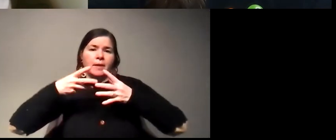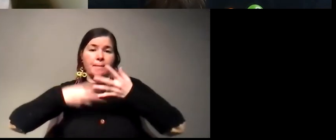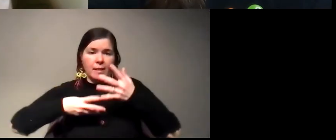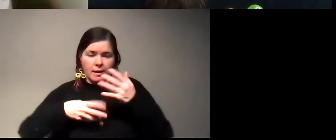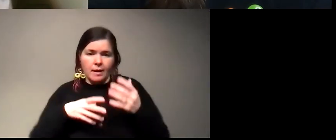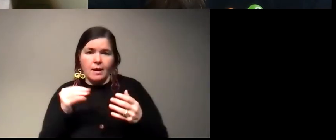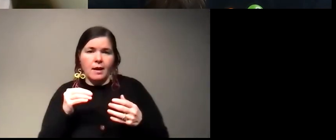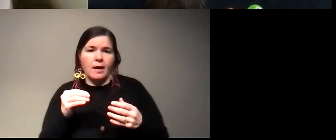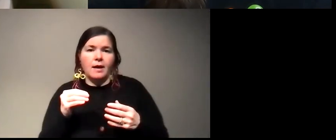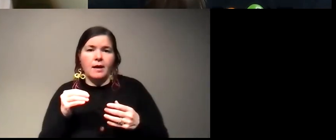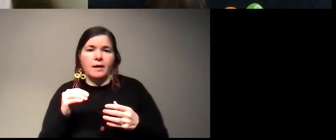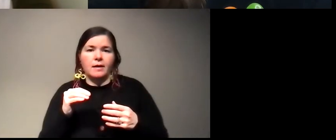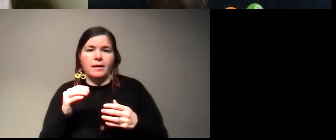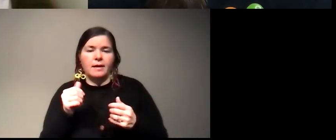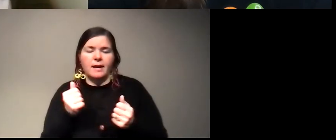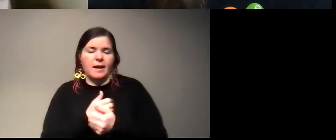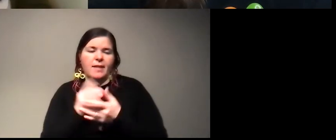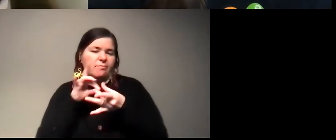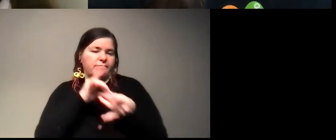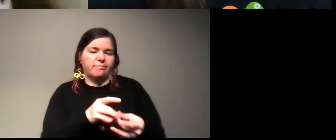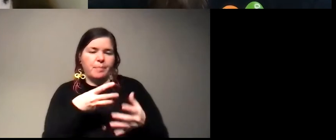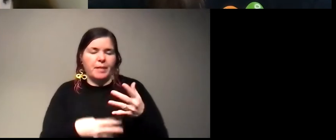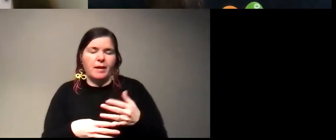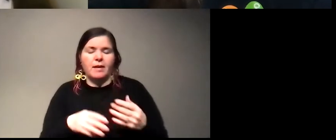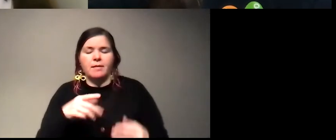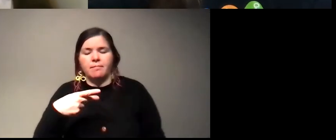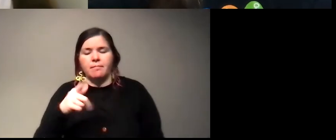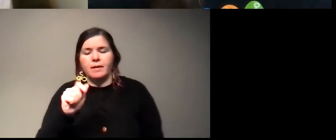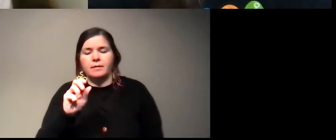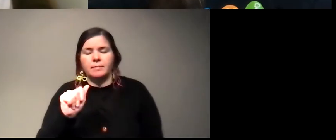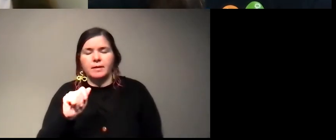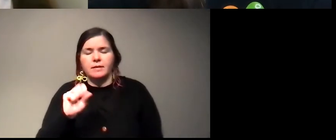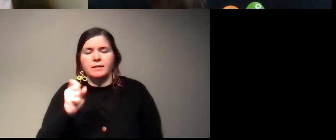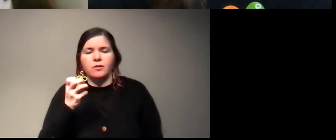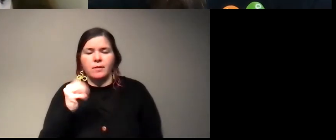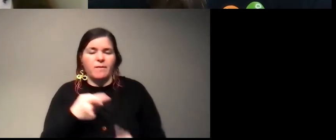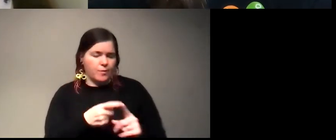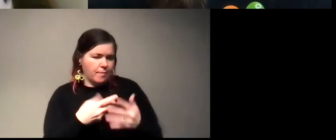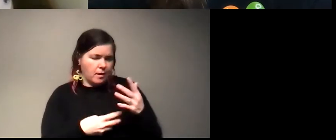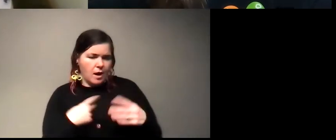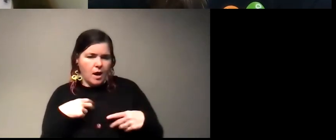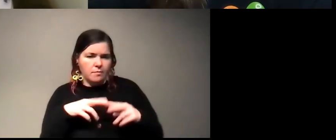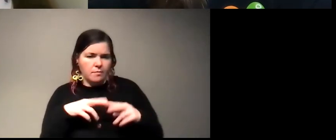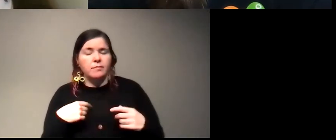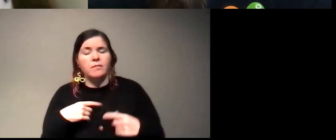all like blood derived liquids. So plasma and serum come from blood. So I've looked at those. I've also done urine. I've done